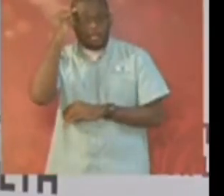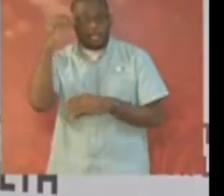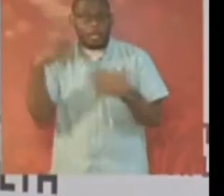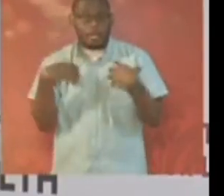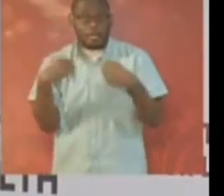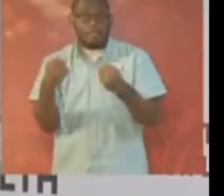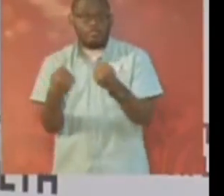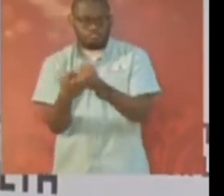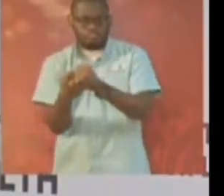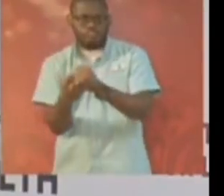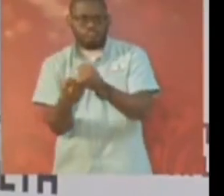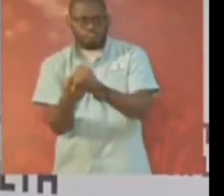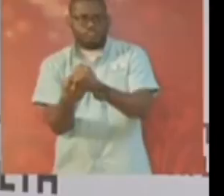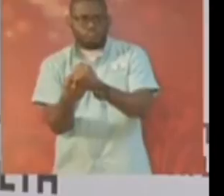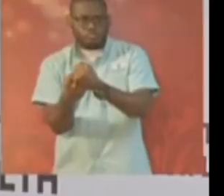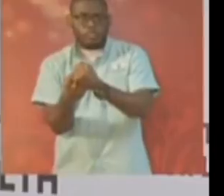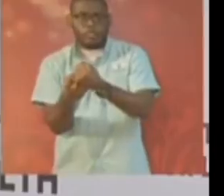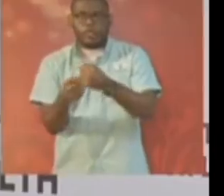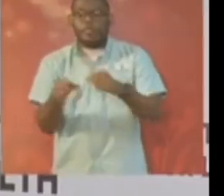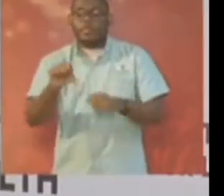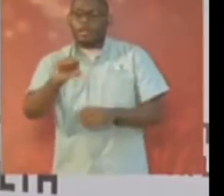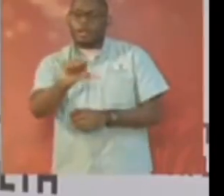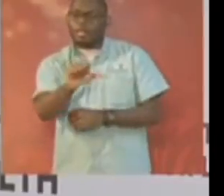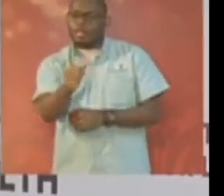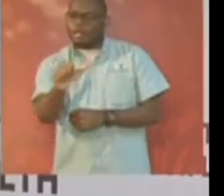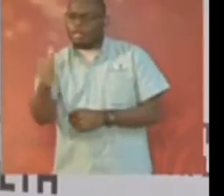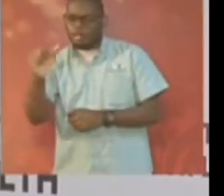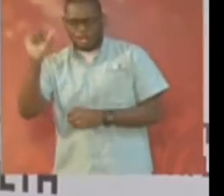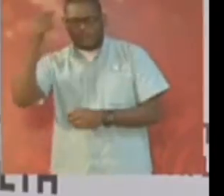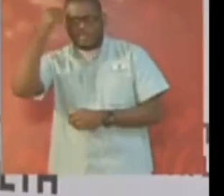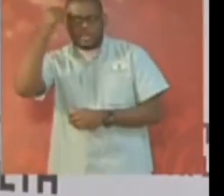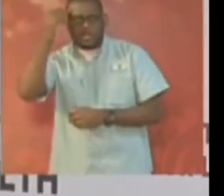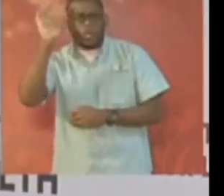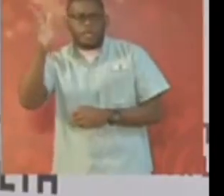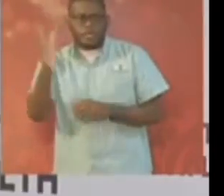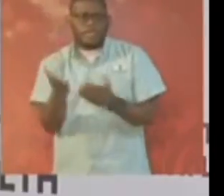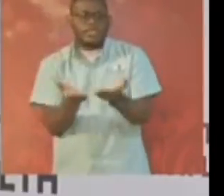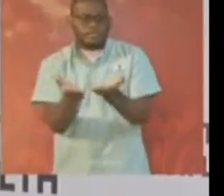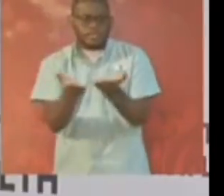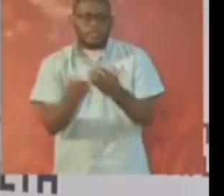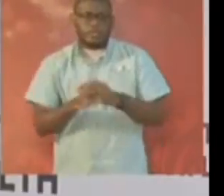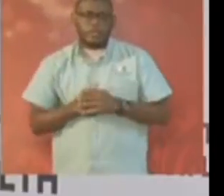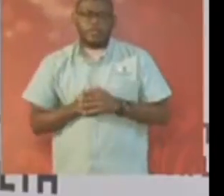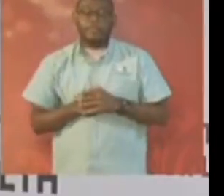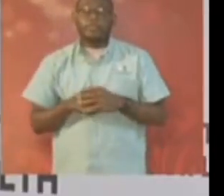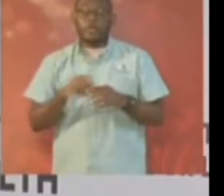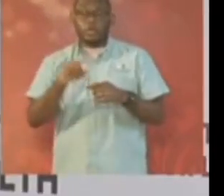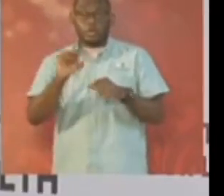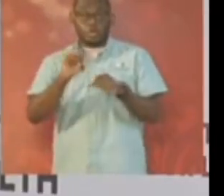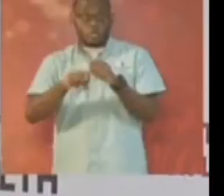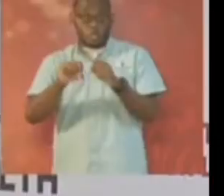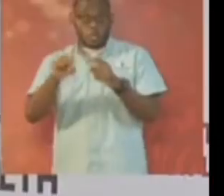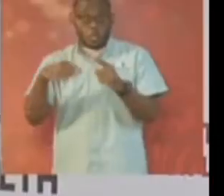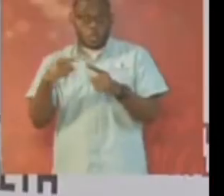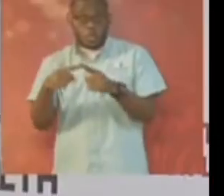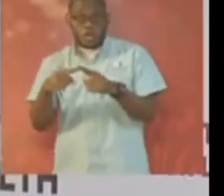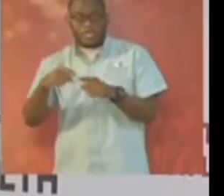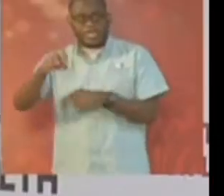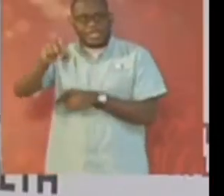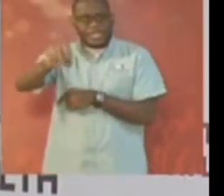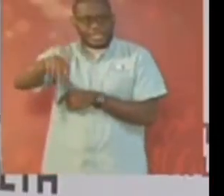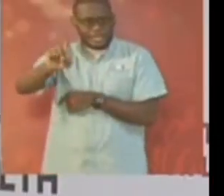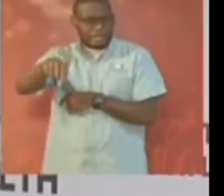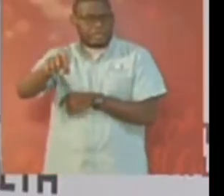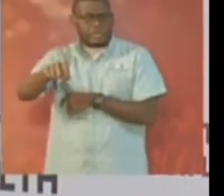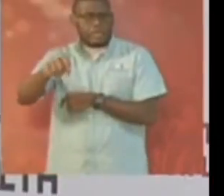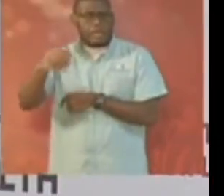other governmental agencies, other ministries. So as need arises, that mental health support